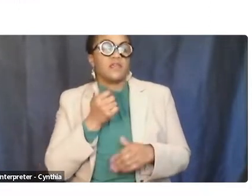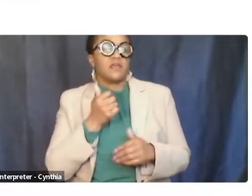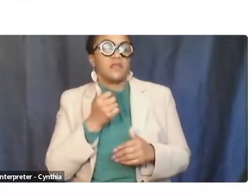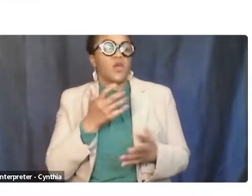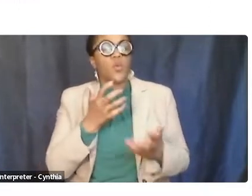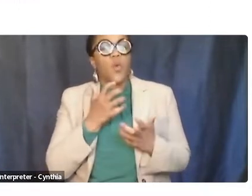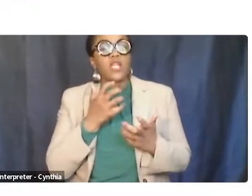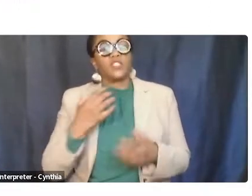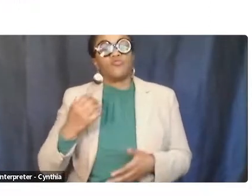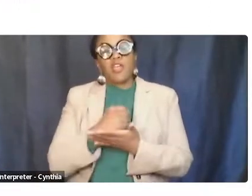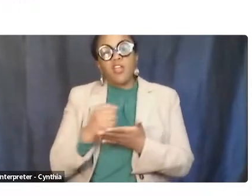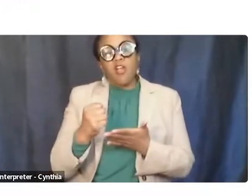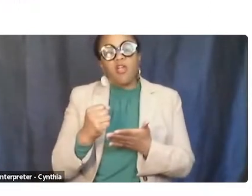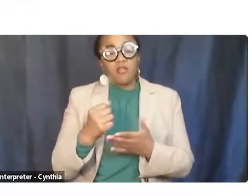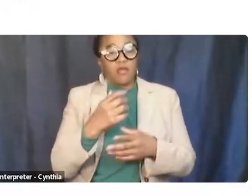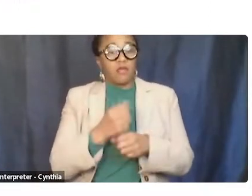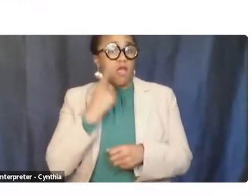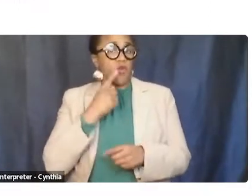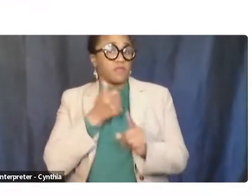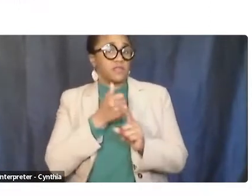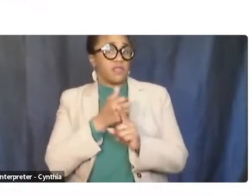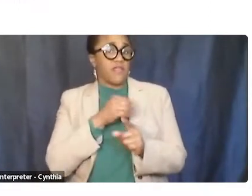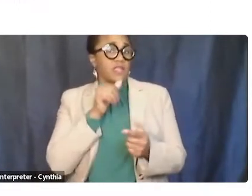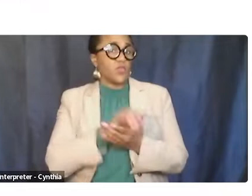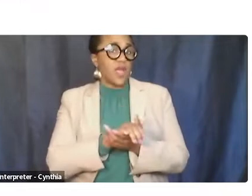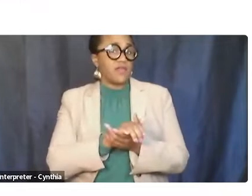wanted to get a credit card. He got it for himself and his wife